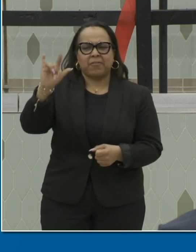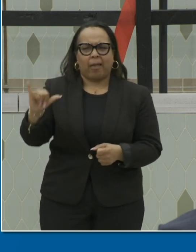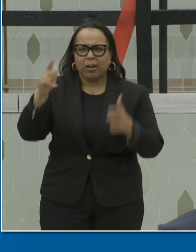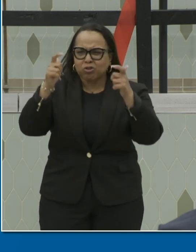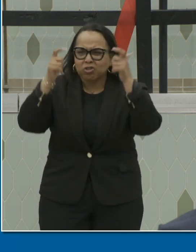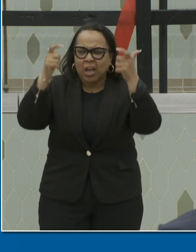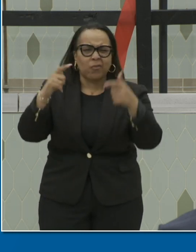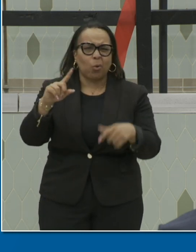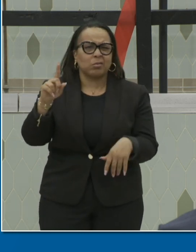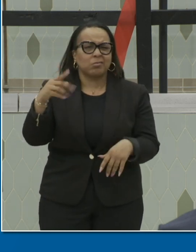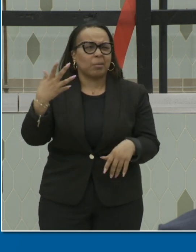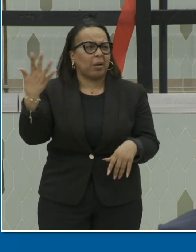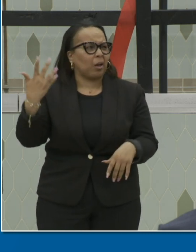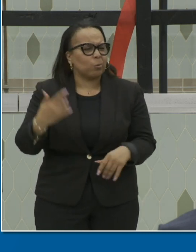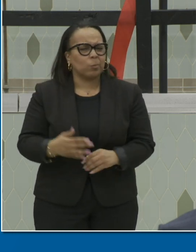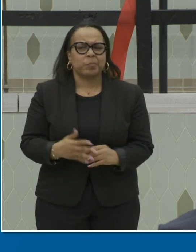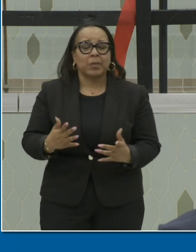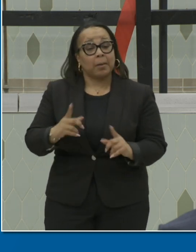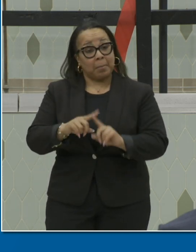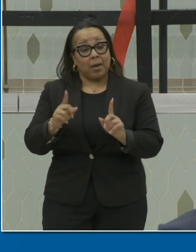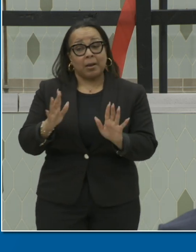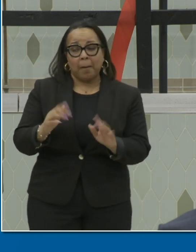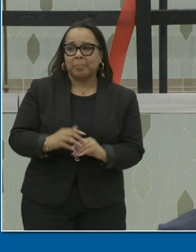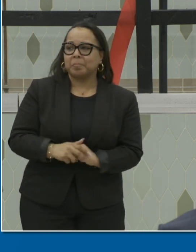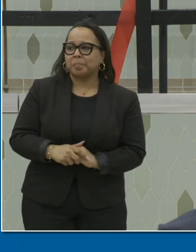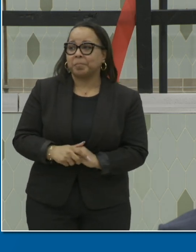people. No, I don't.